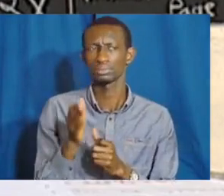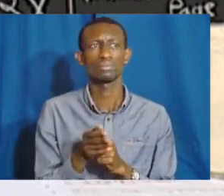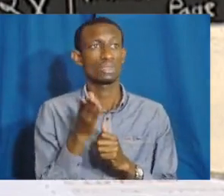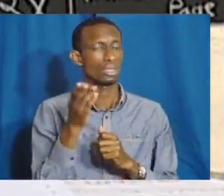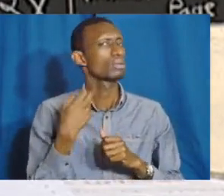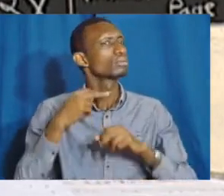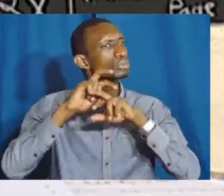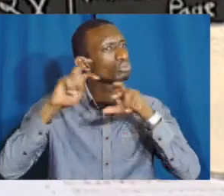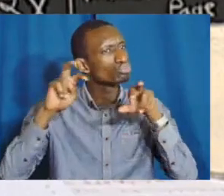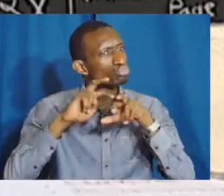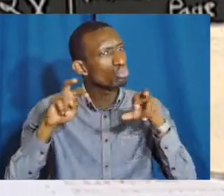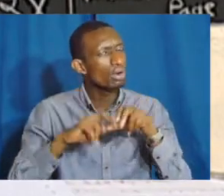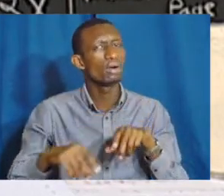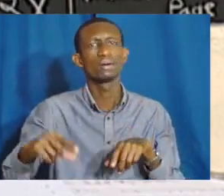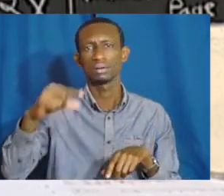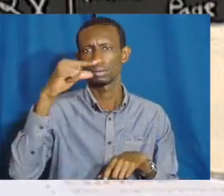gradient